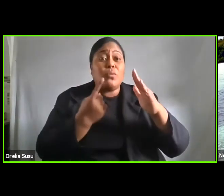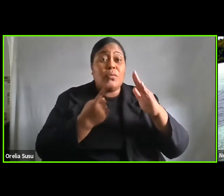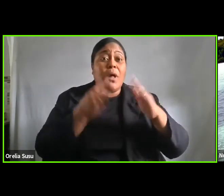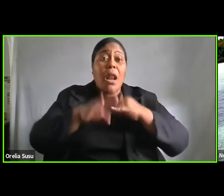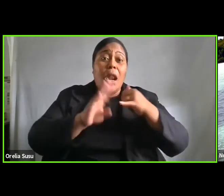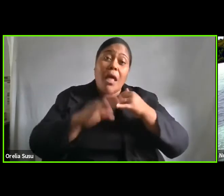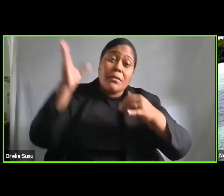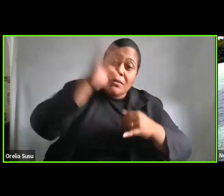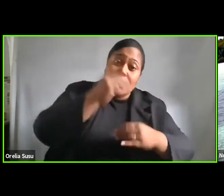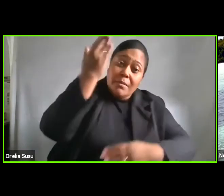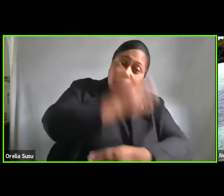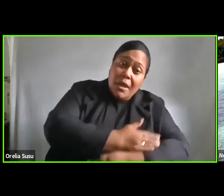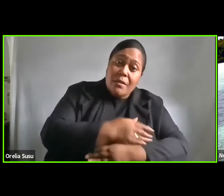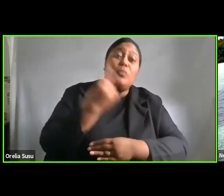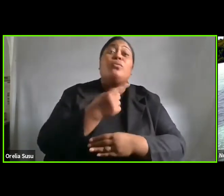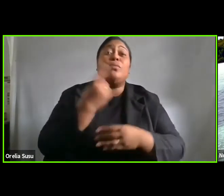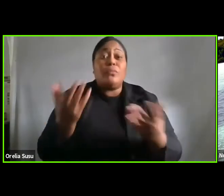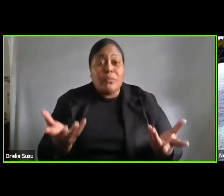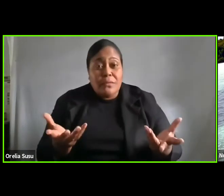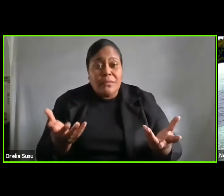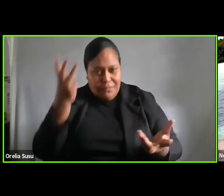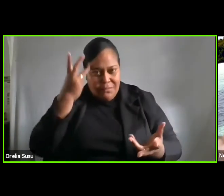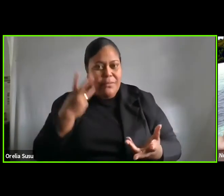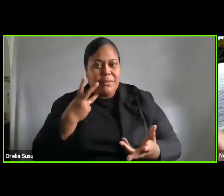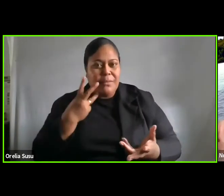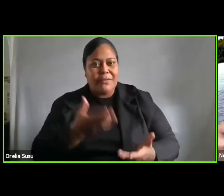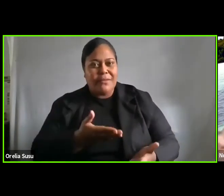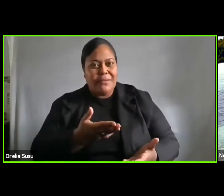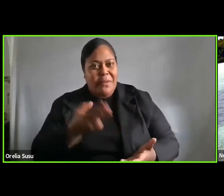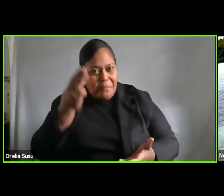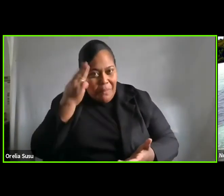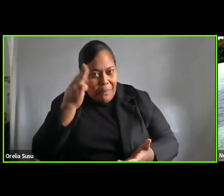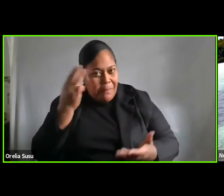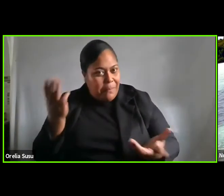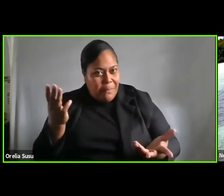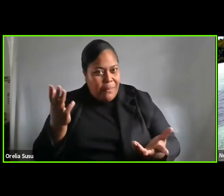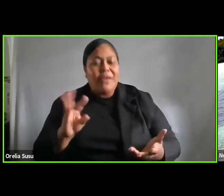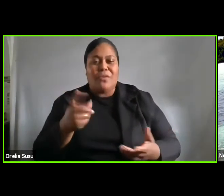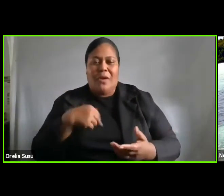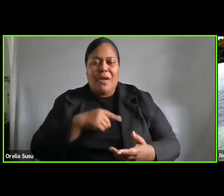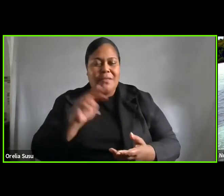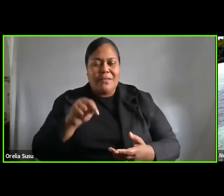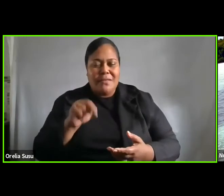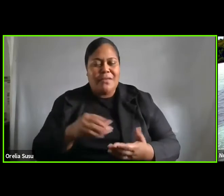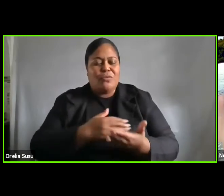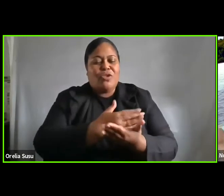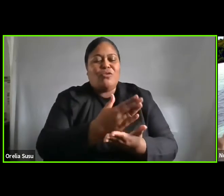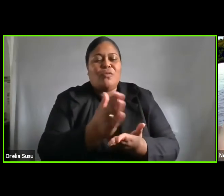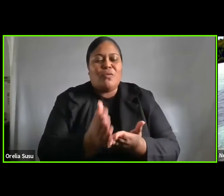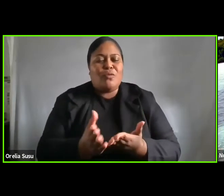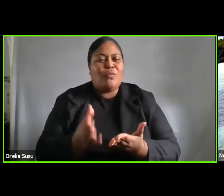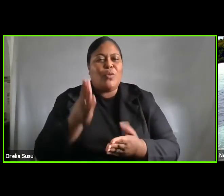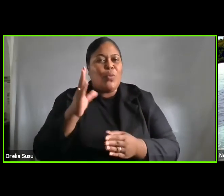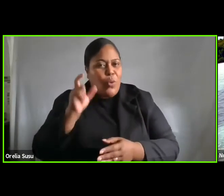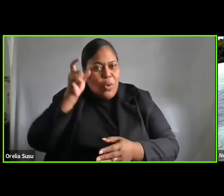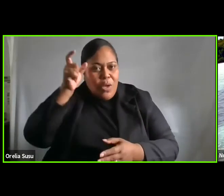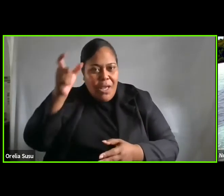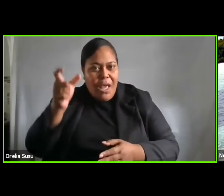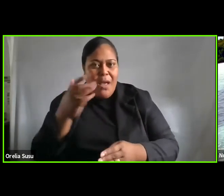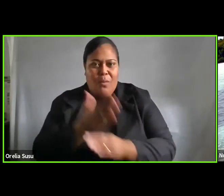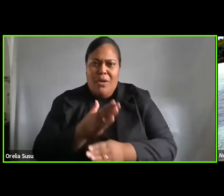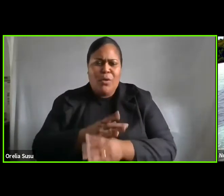So that is highly gendered, and we have to look at redistribution of care work within our societies. We really have to transform